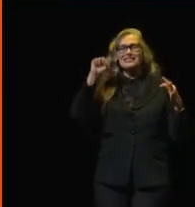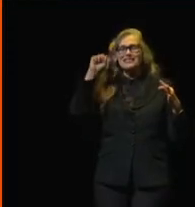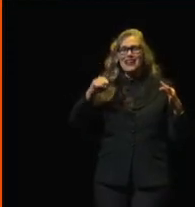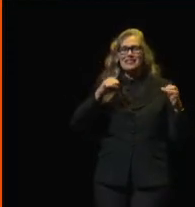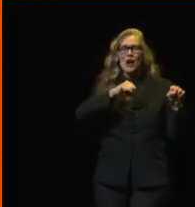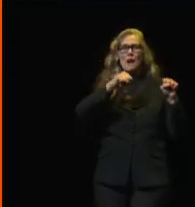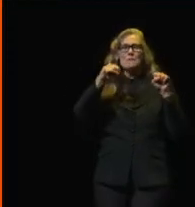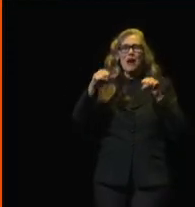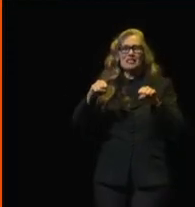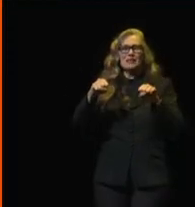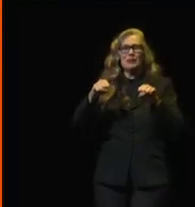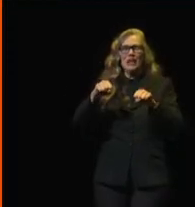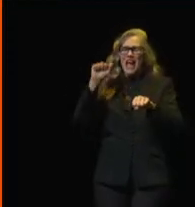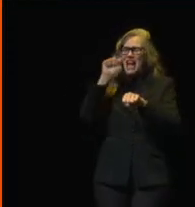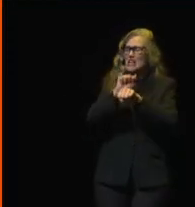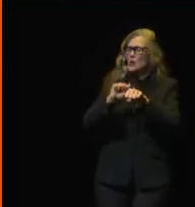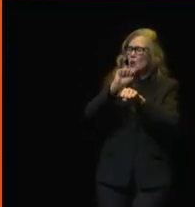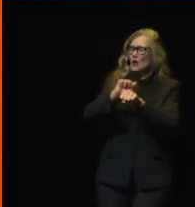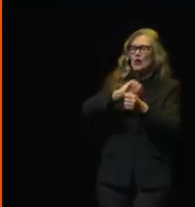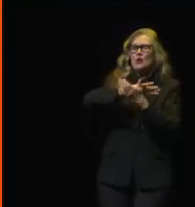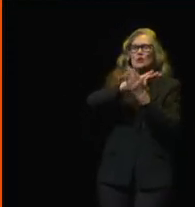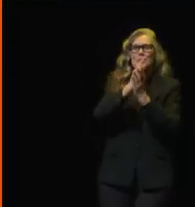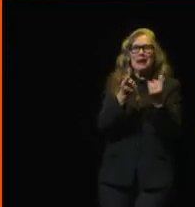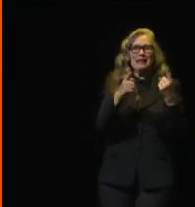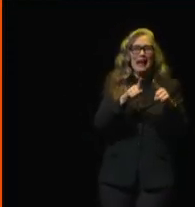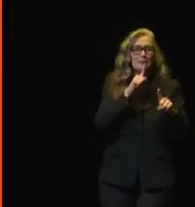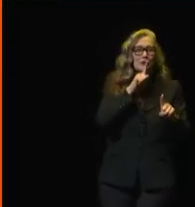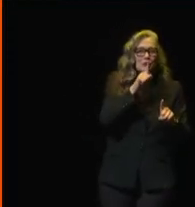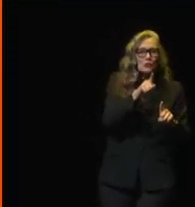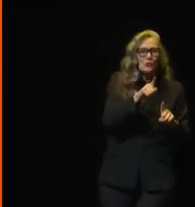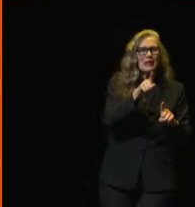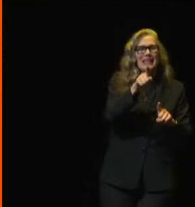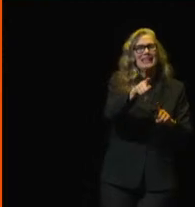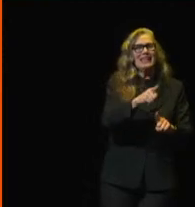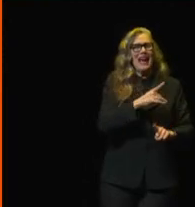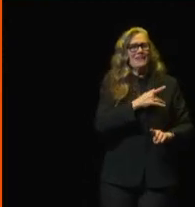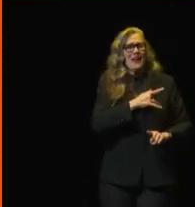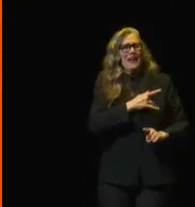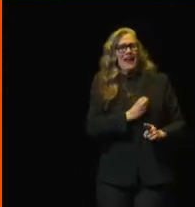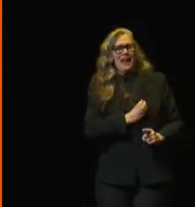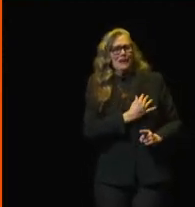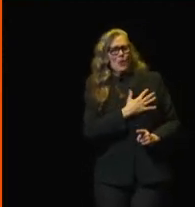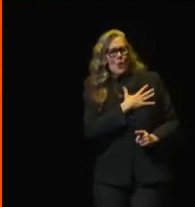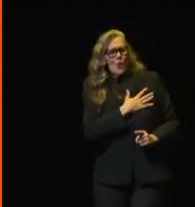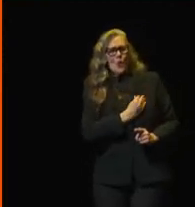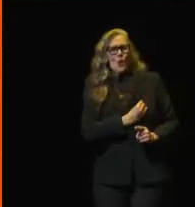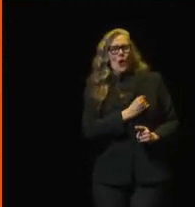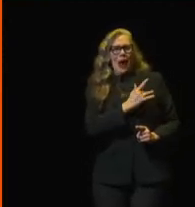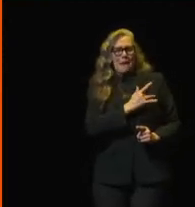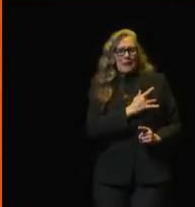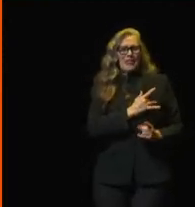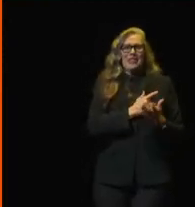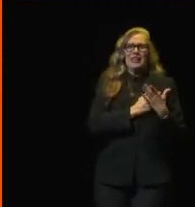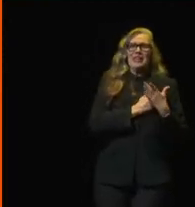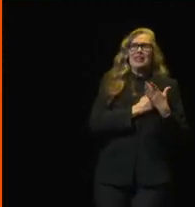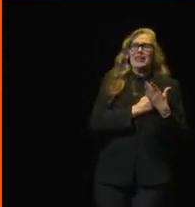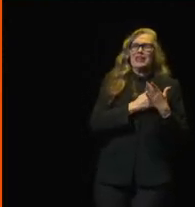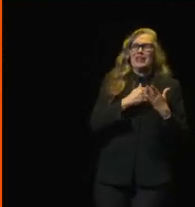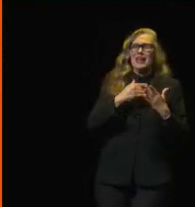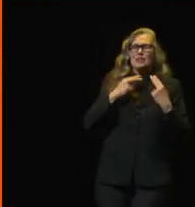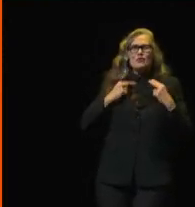Ady brought all of these together, the empathy, the humanity, the meticulous presentation, and my God, the debater's